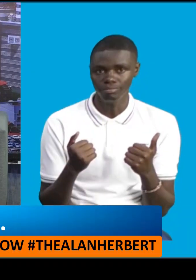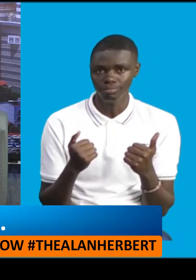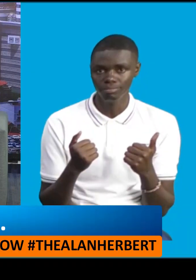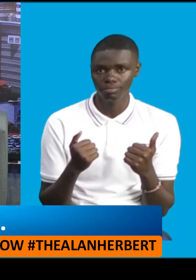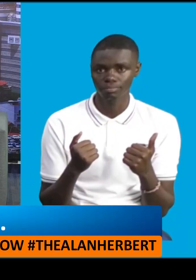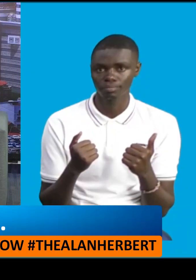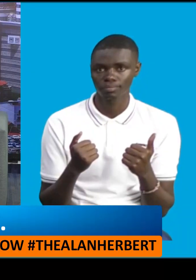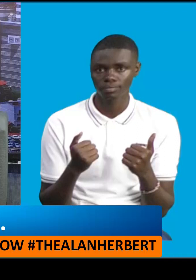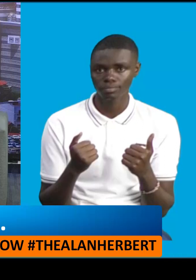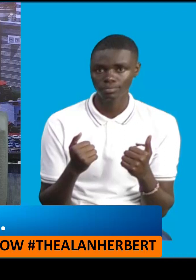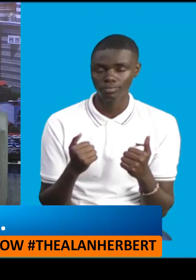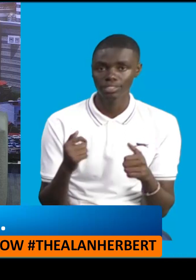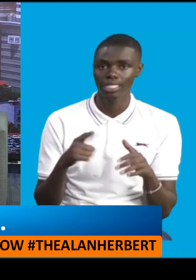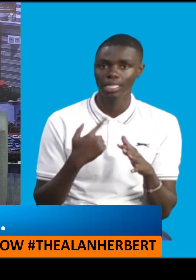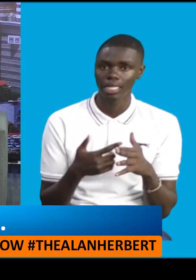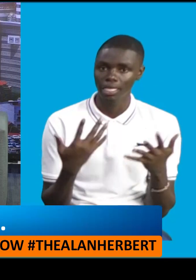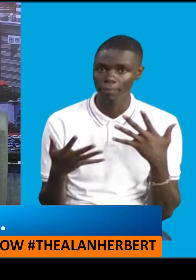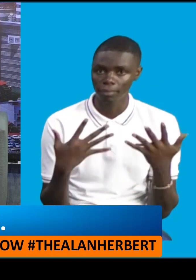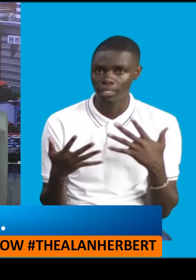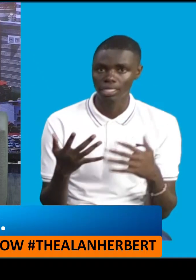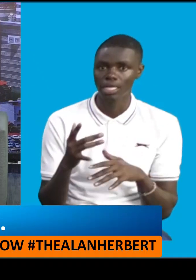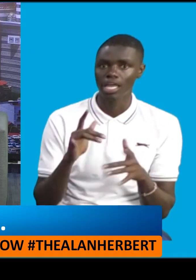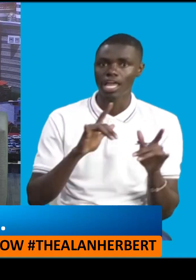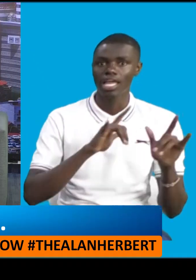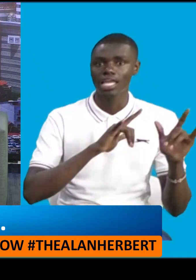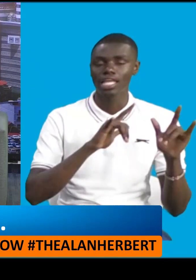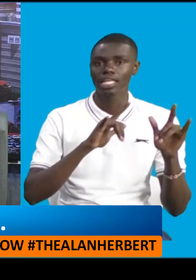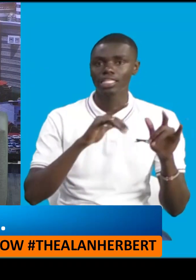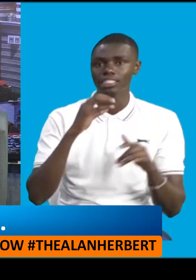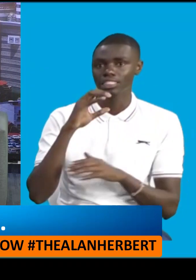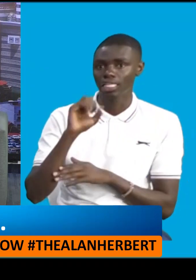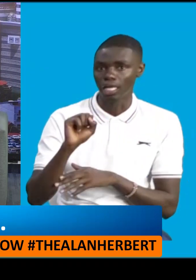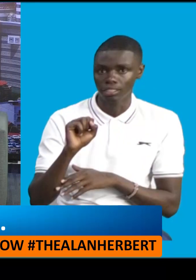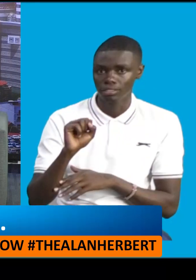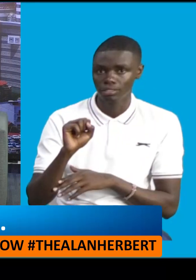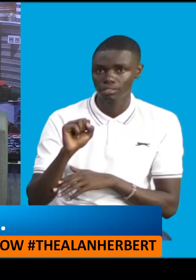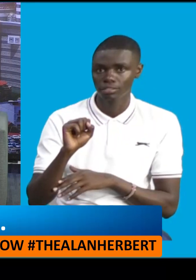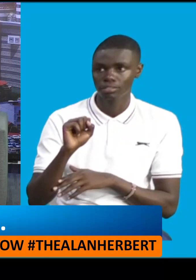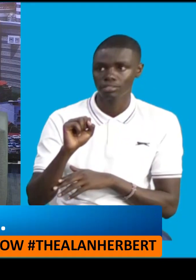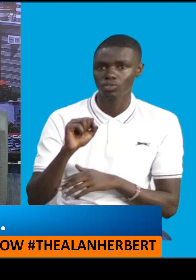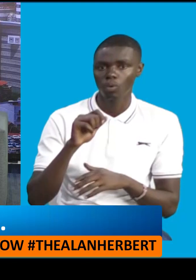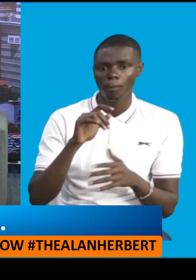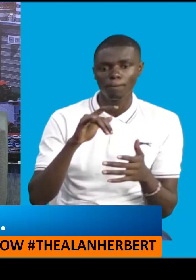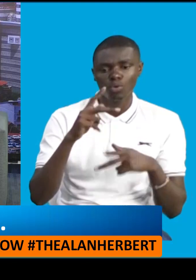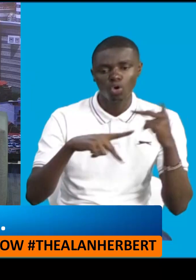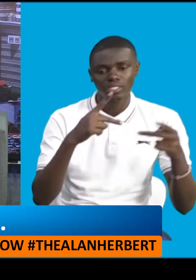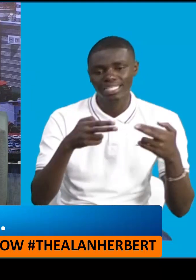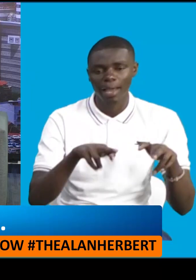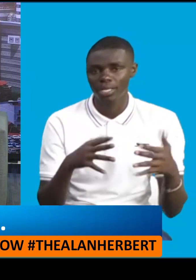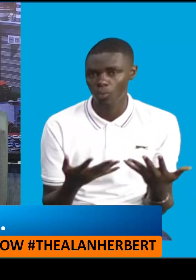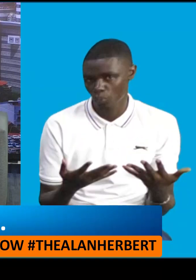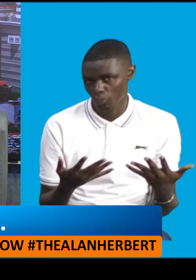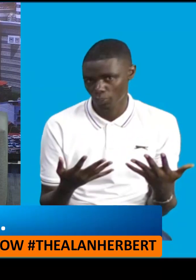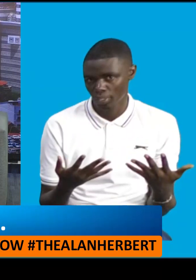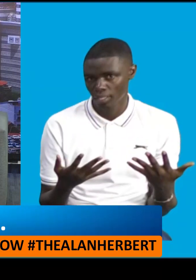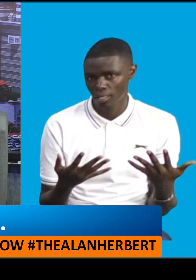said Education, Ministry of Health, and then probably the Foreign Ministry, the Interior Ministry. Then to how long would that process